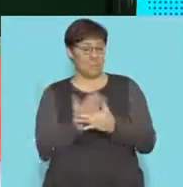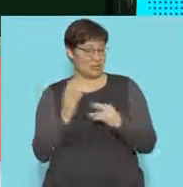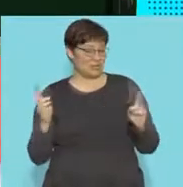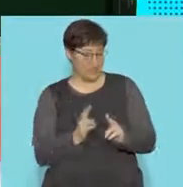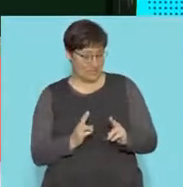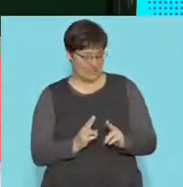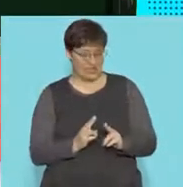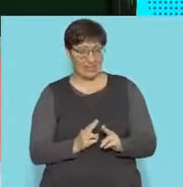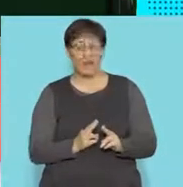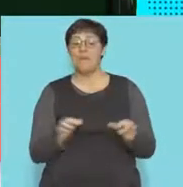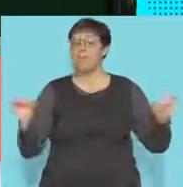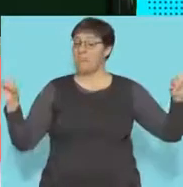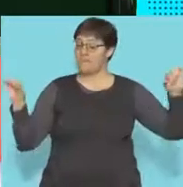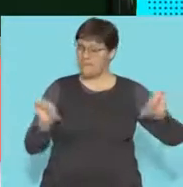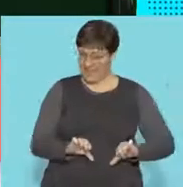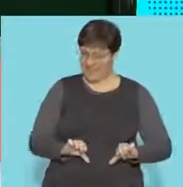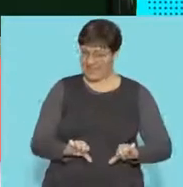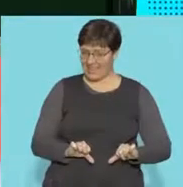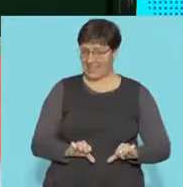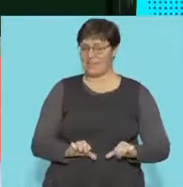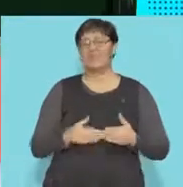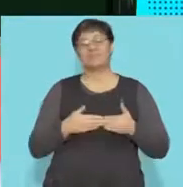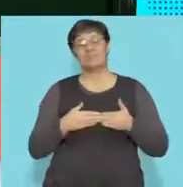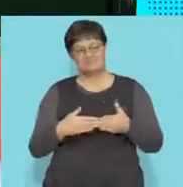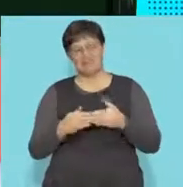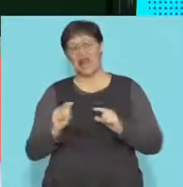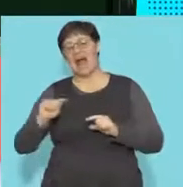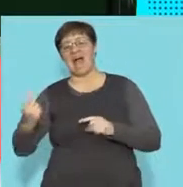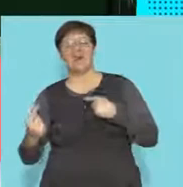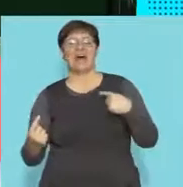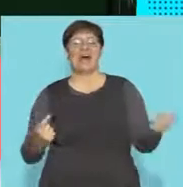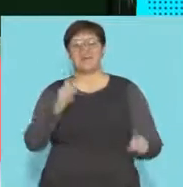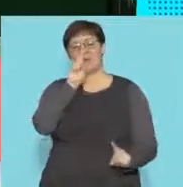short break, and when we come back, we're going to move on to other